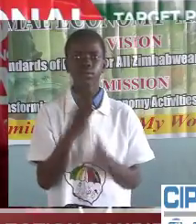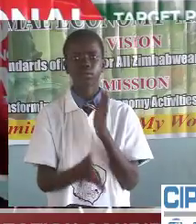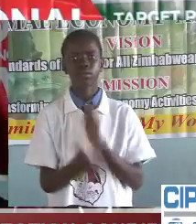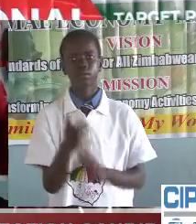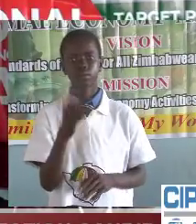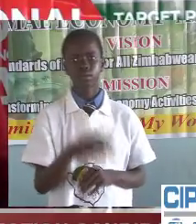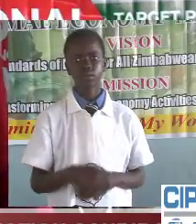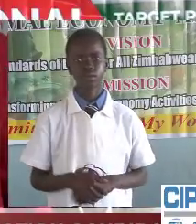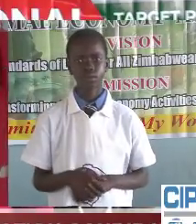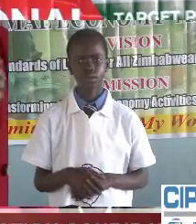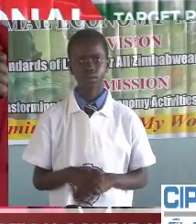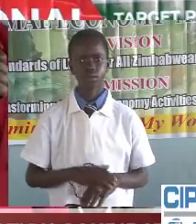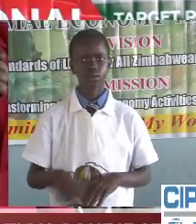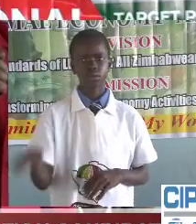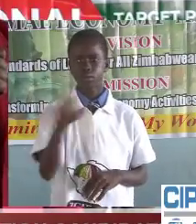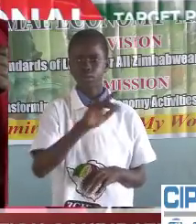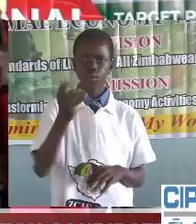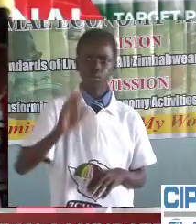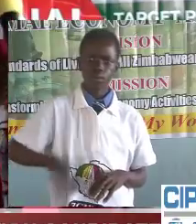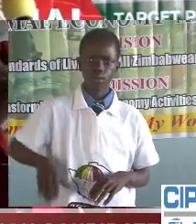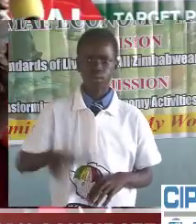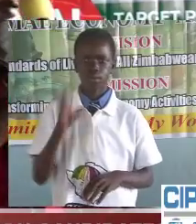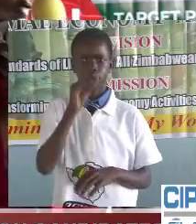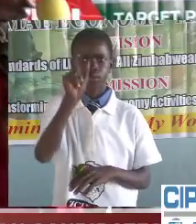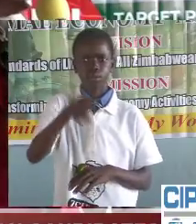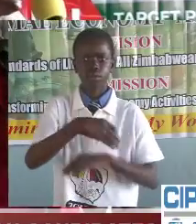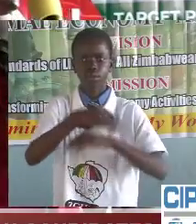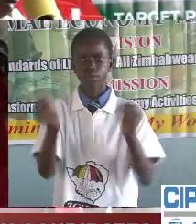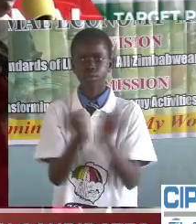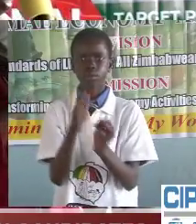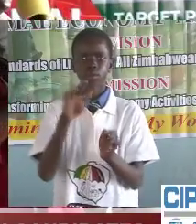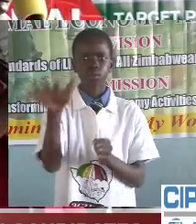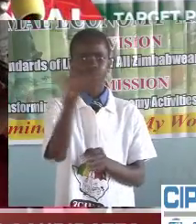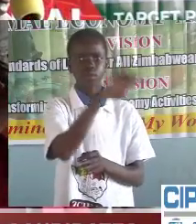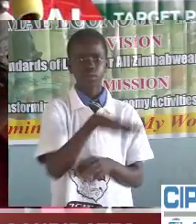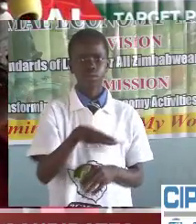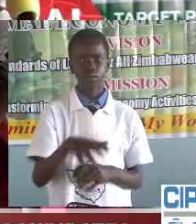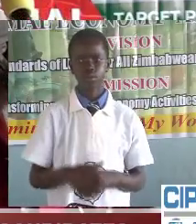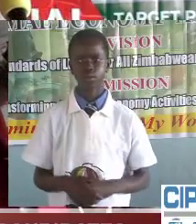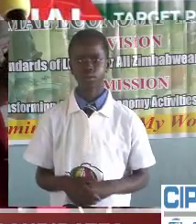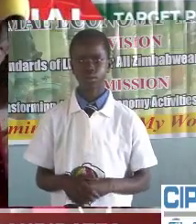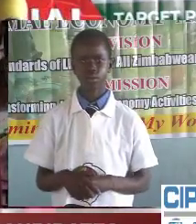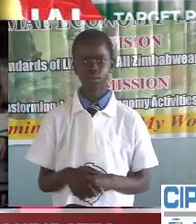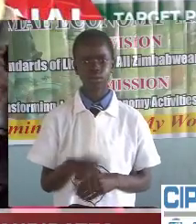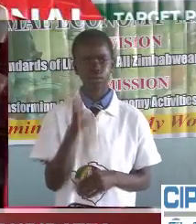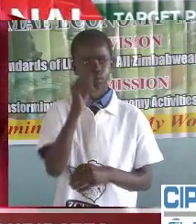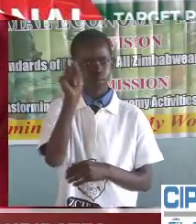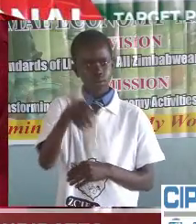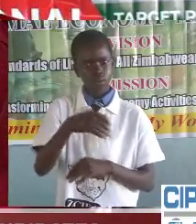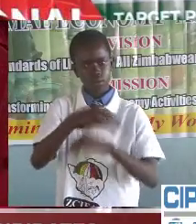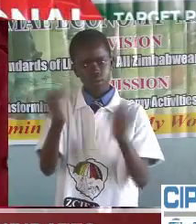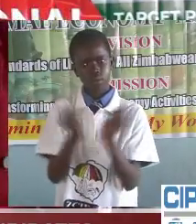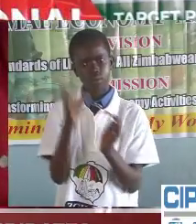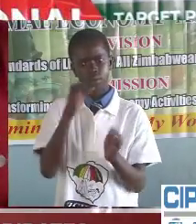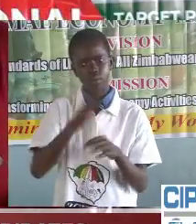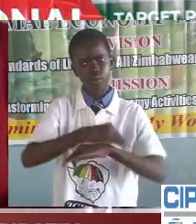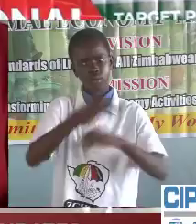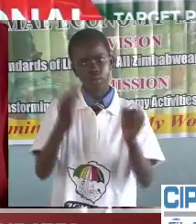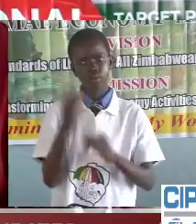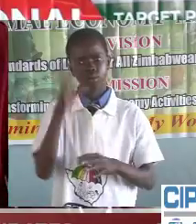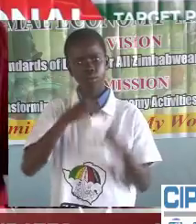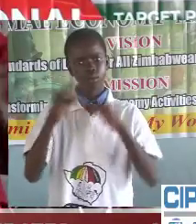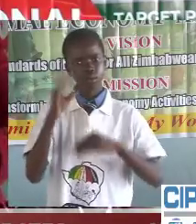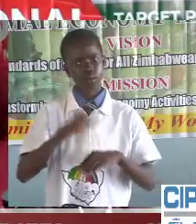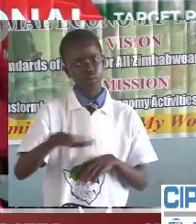themselves. They insult other people. They insult other contestants. They insult other political